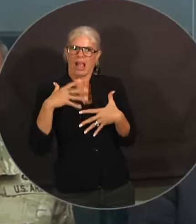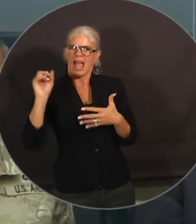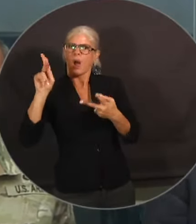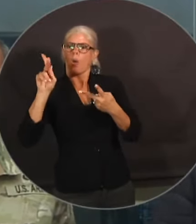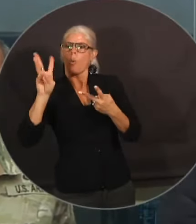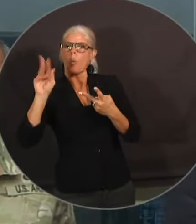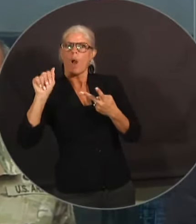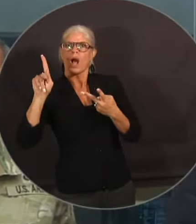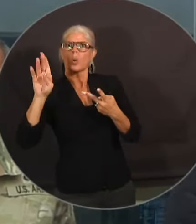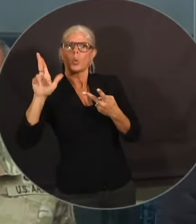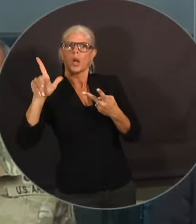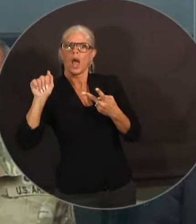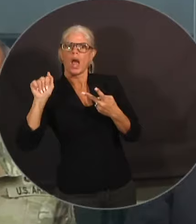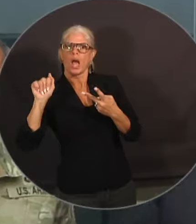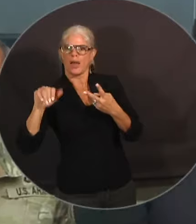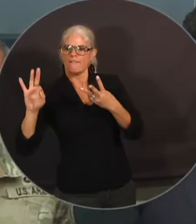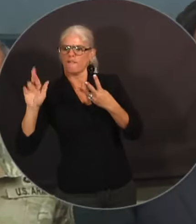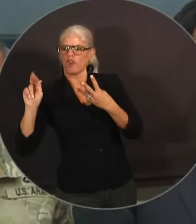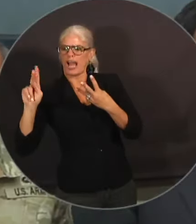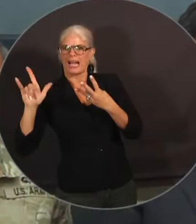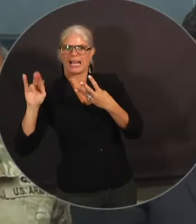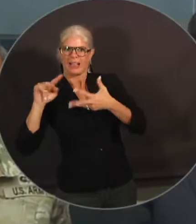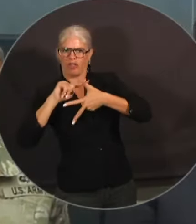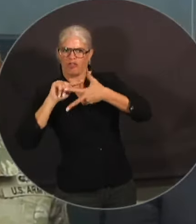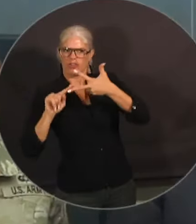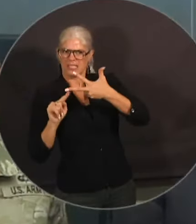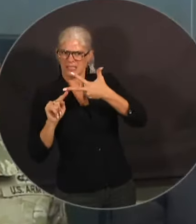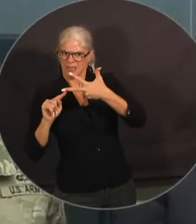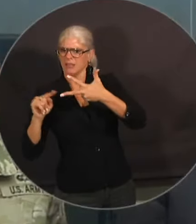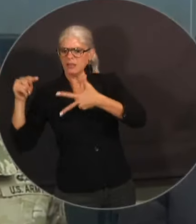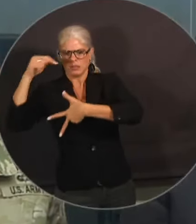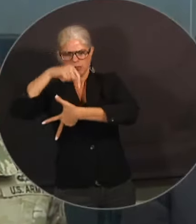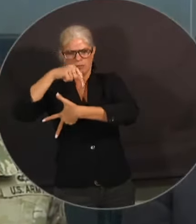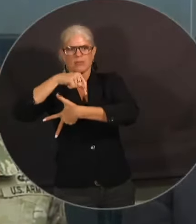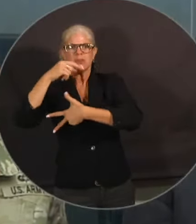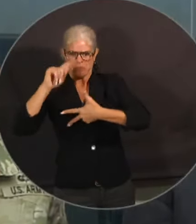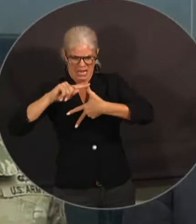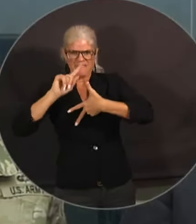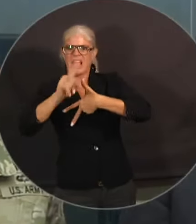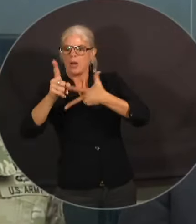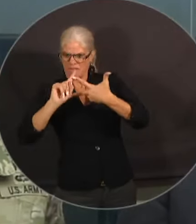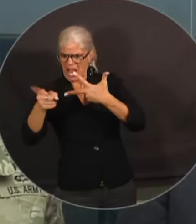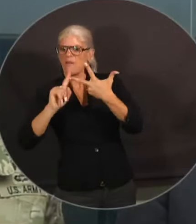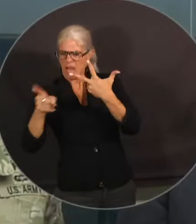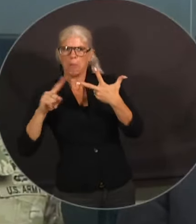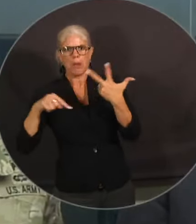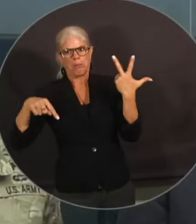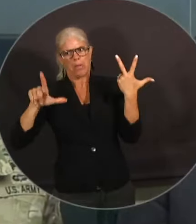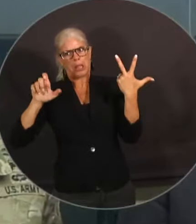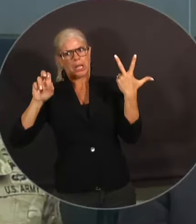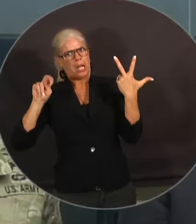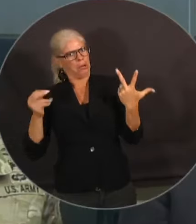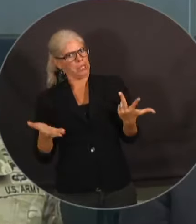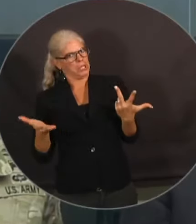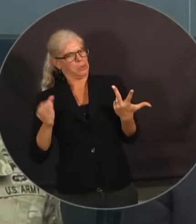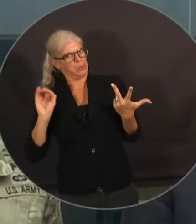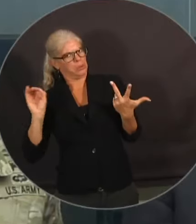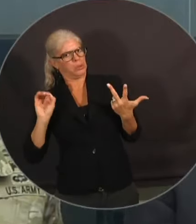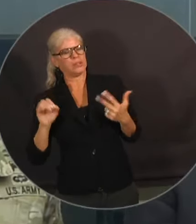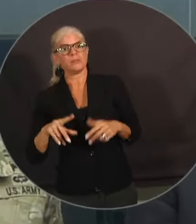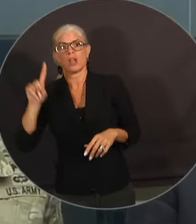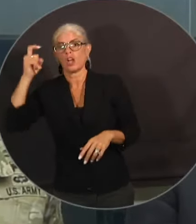Franklin, the counties around it do. Yeah. So in reference to the question about Leon County specifically and evacuation